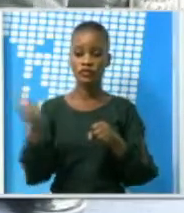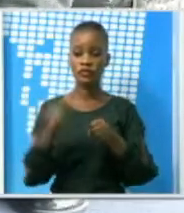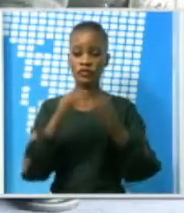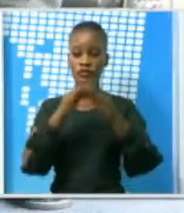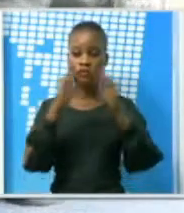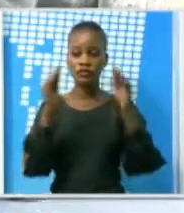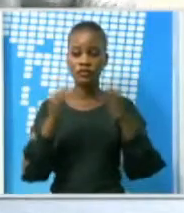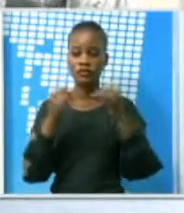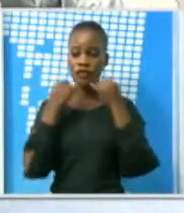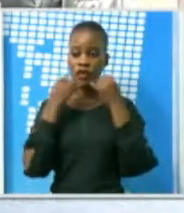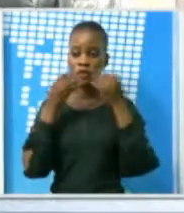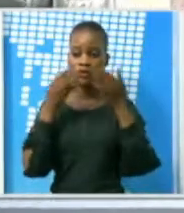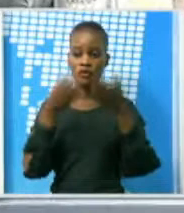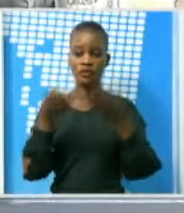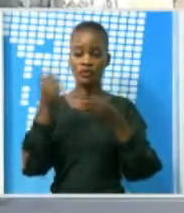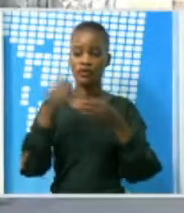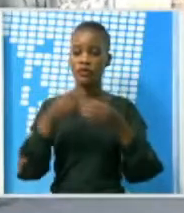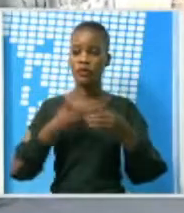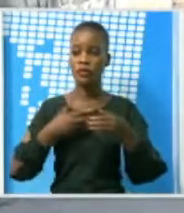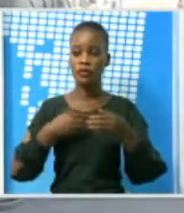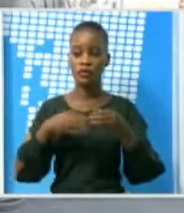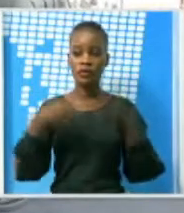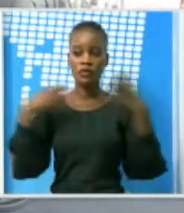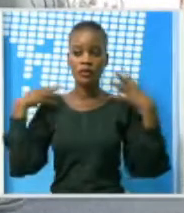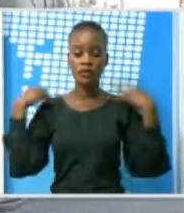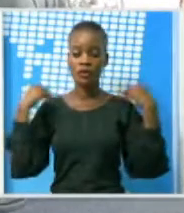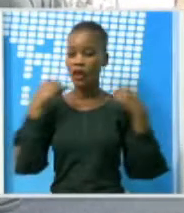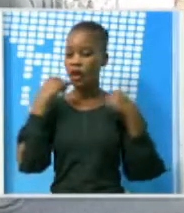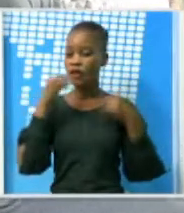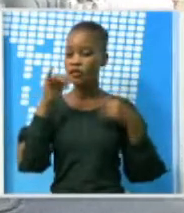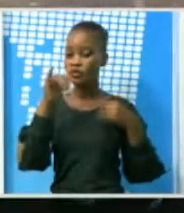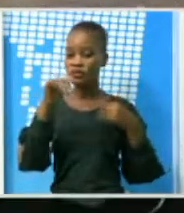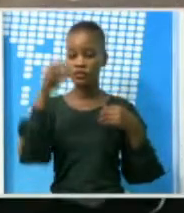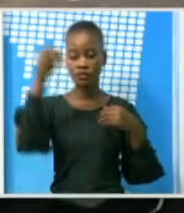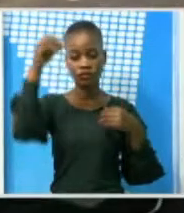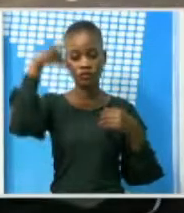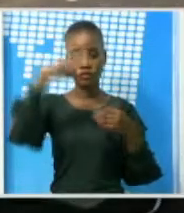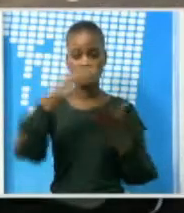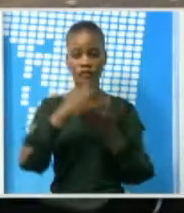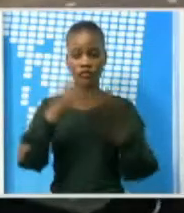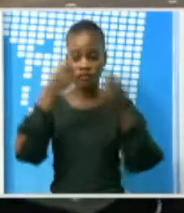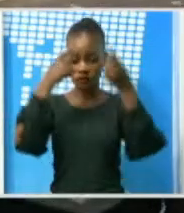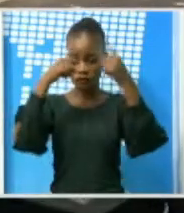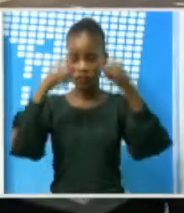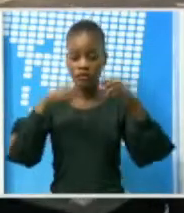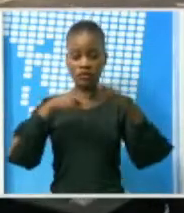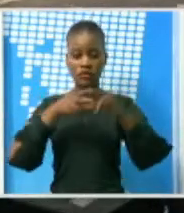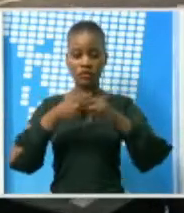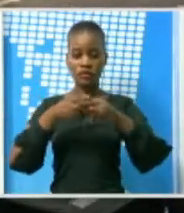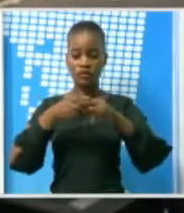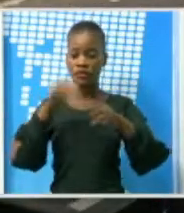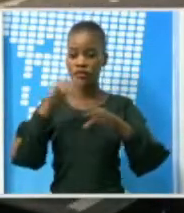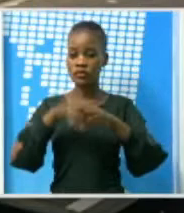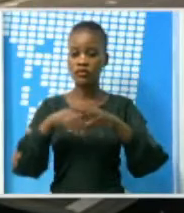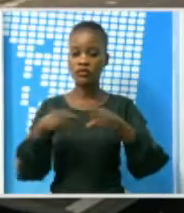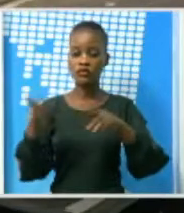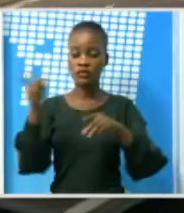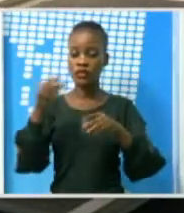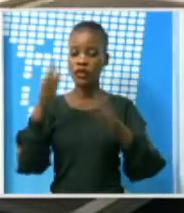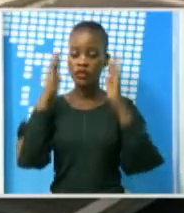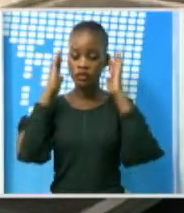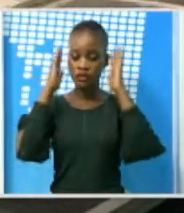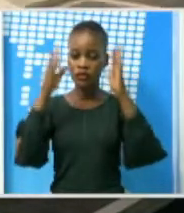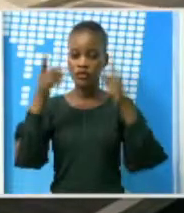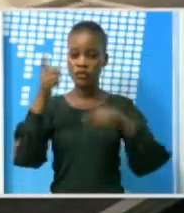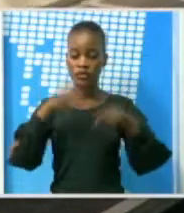jobs, the German embassy has trained experts such as solar energy technicians and engineers in this field and plans to invest